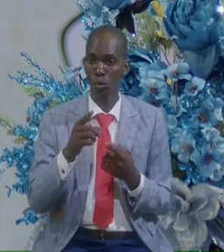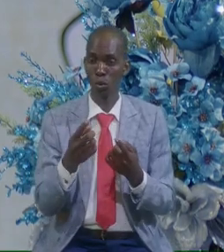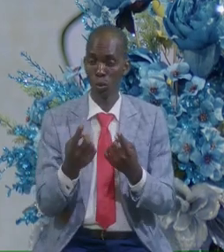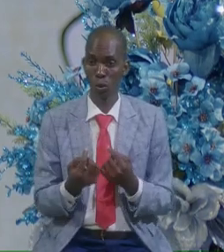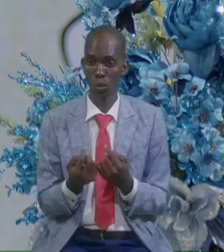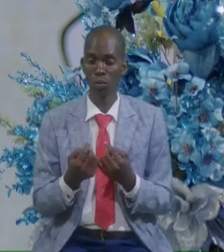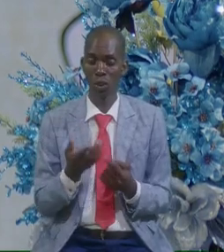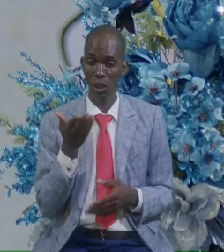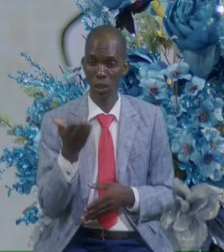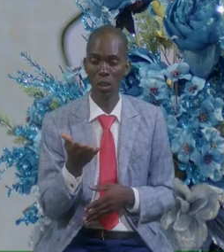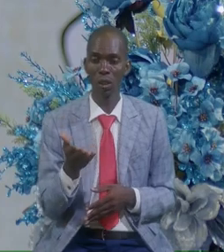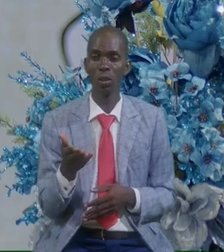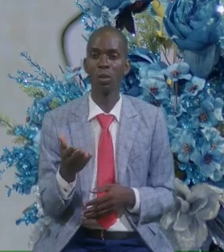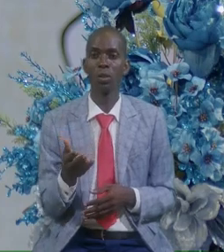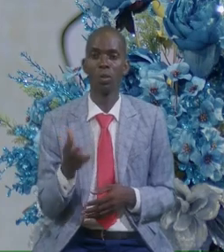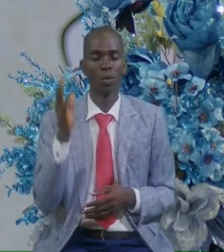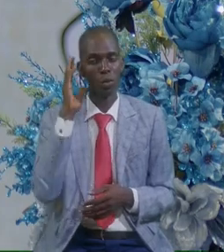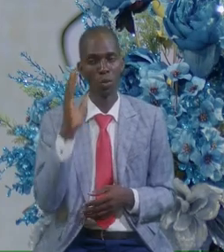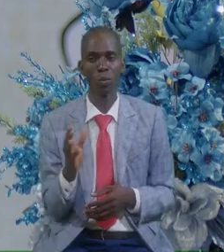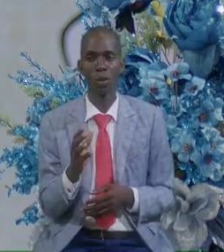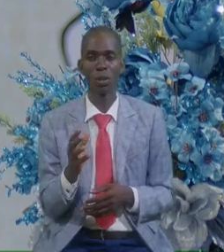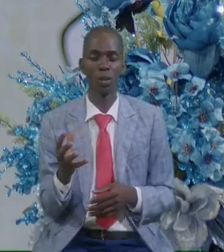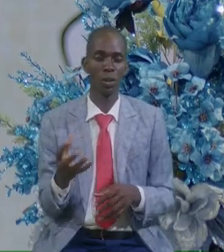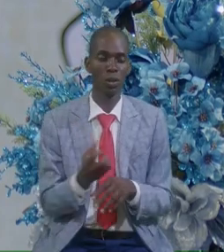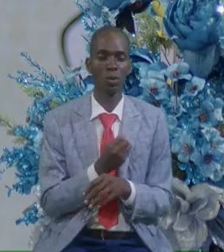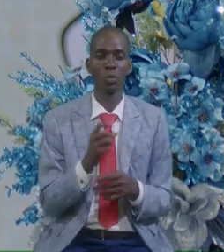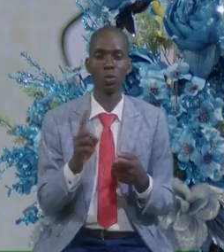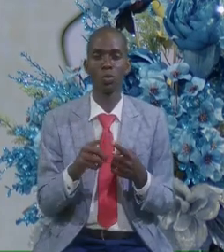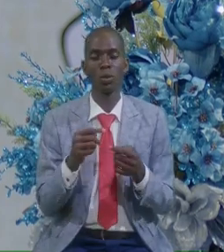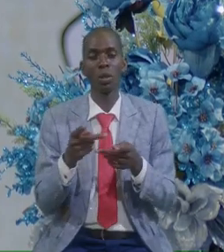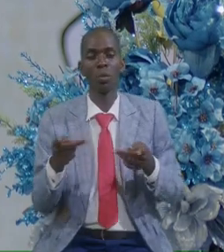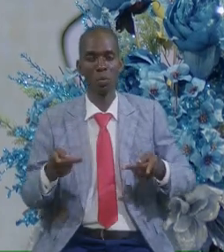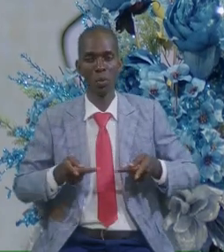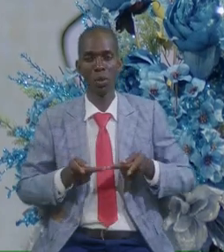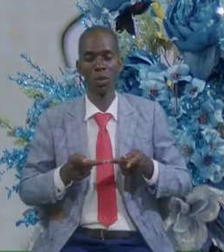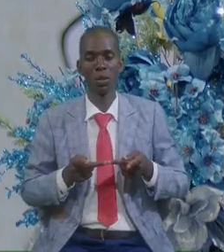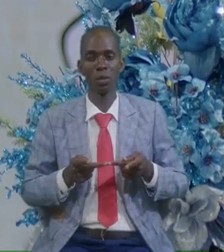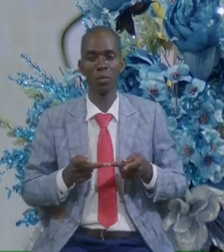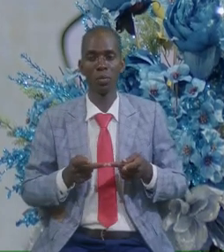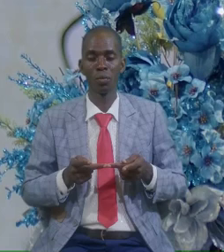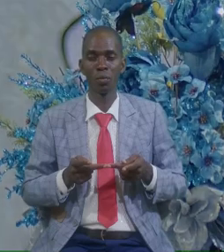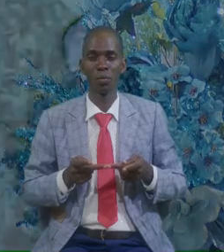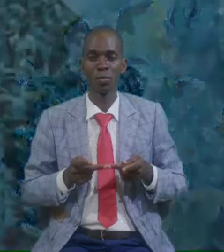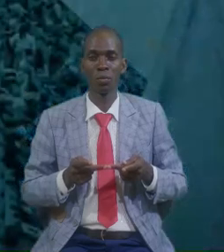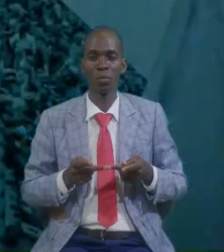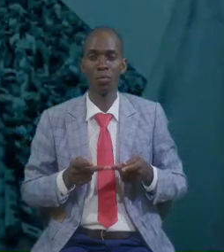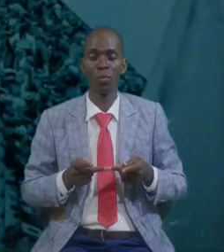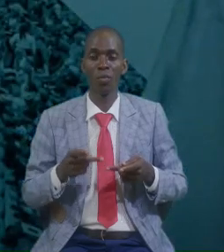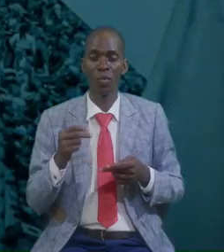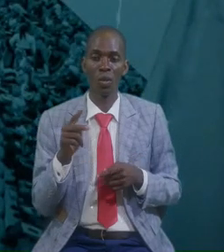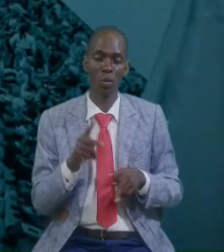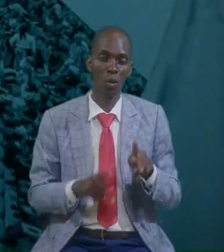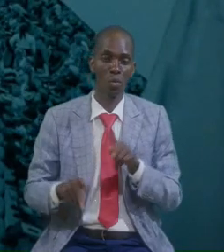now take you there. That's the White House. Once you come, get to the White House, the brethren will be